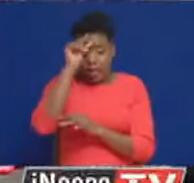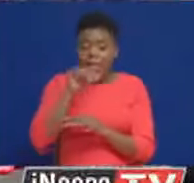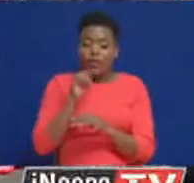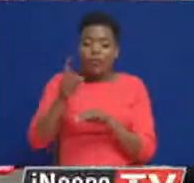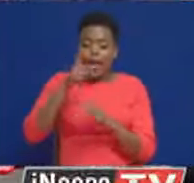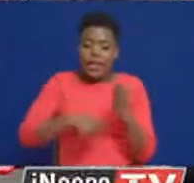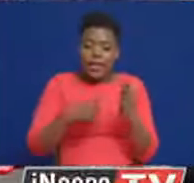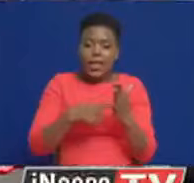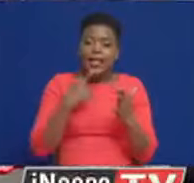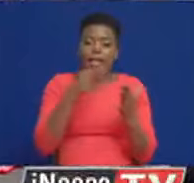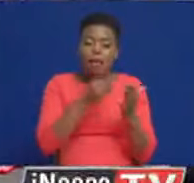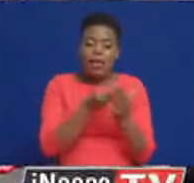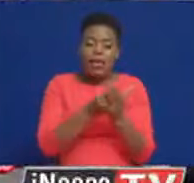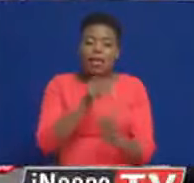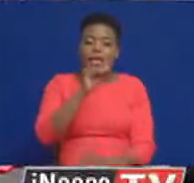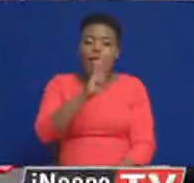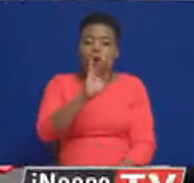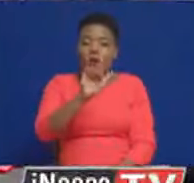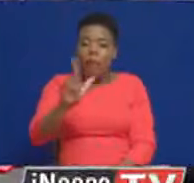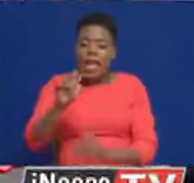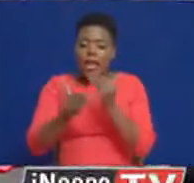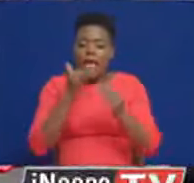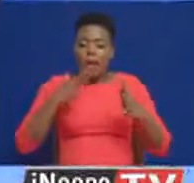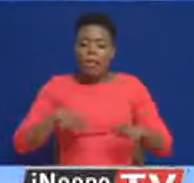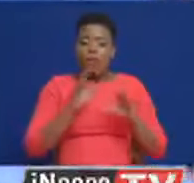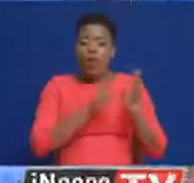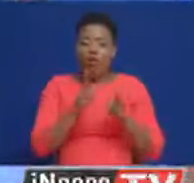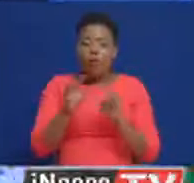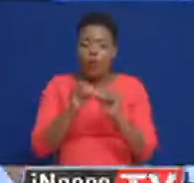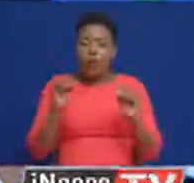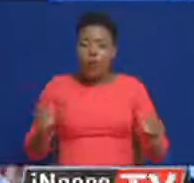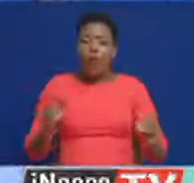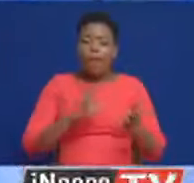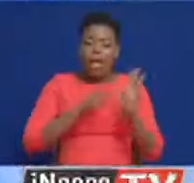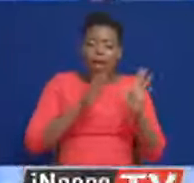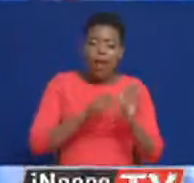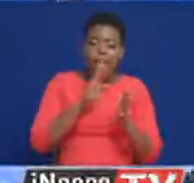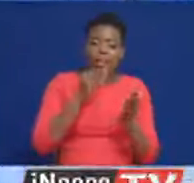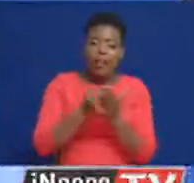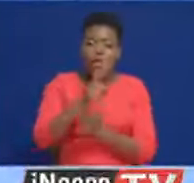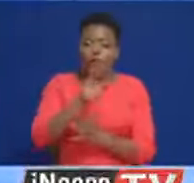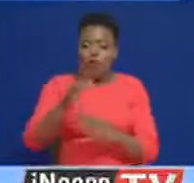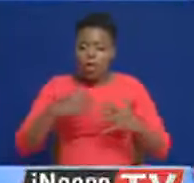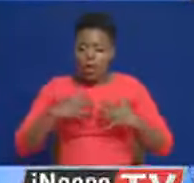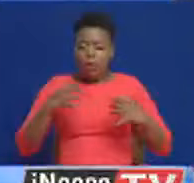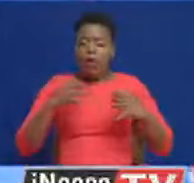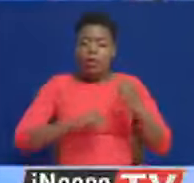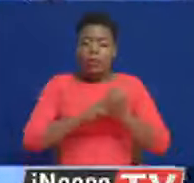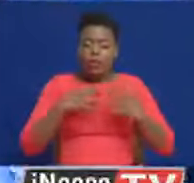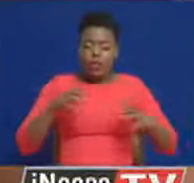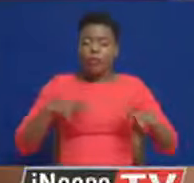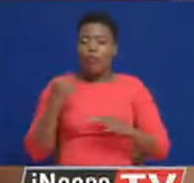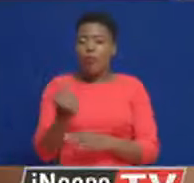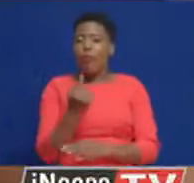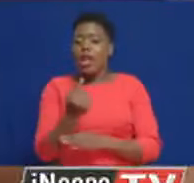being insensitive to the needs of ordinary mwananchi, stating that even the church itself will be affected with